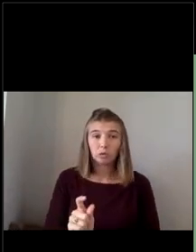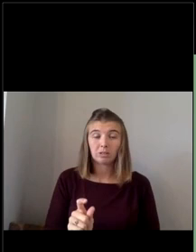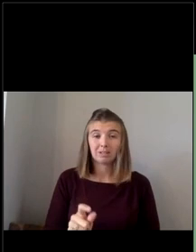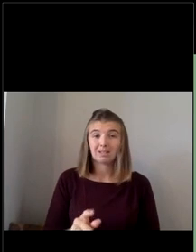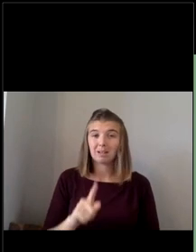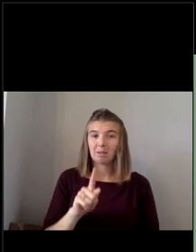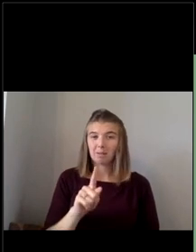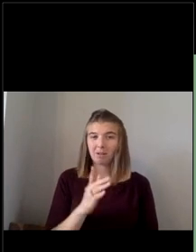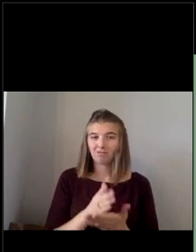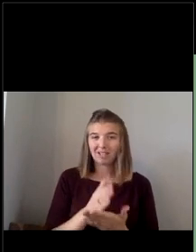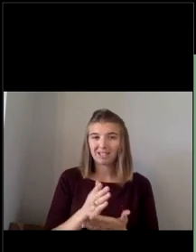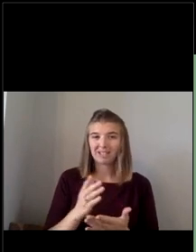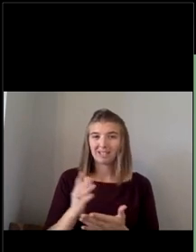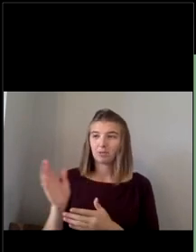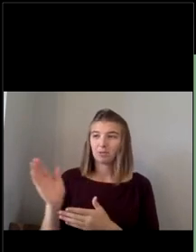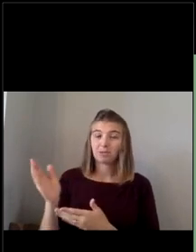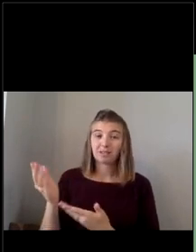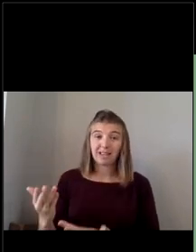from economically